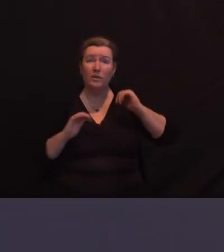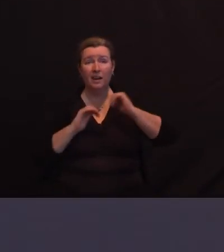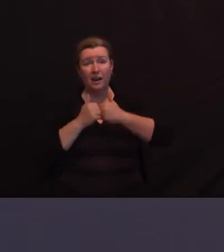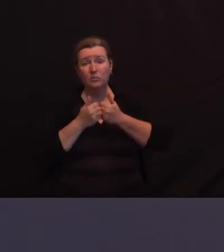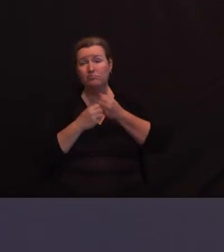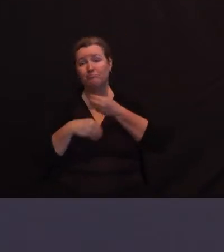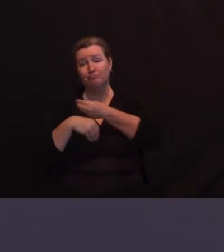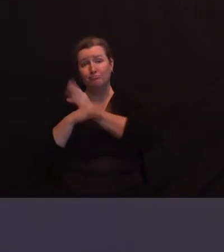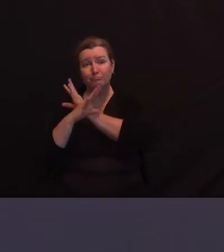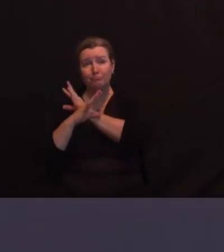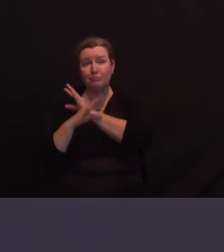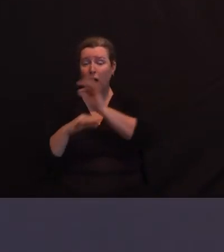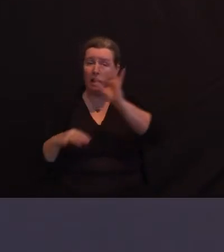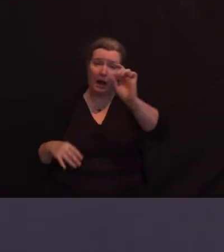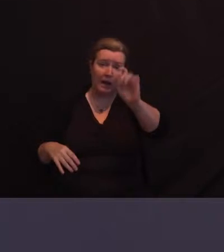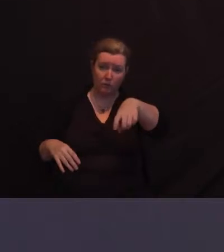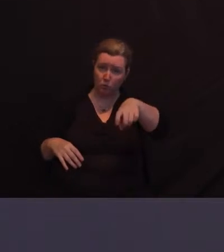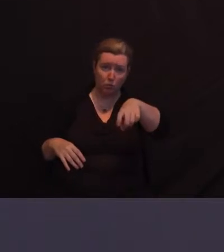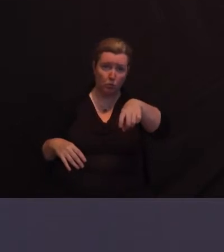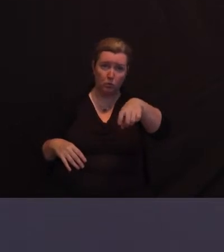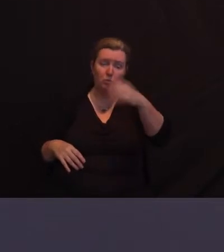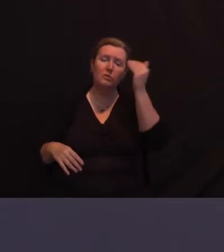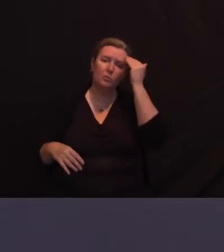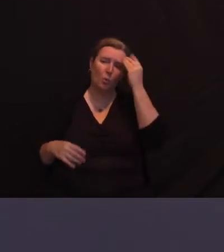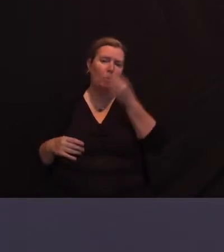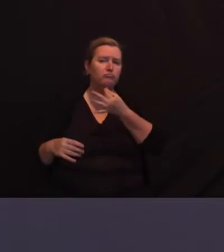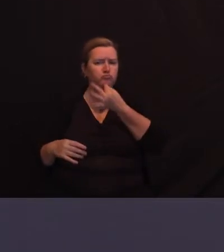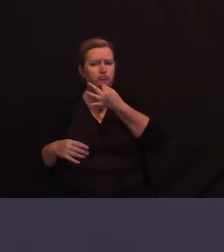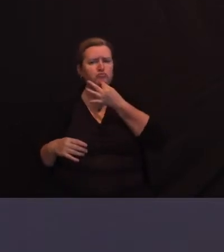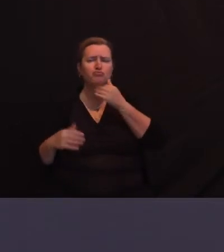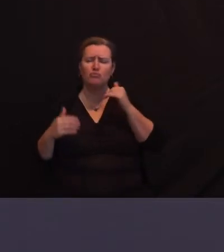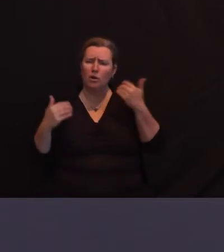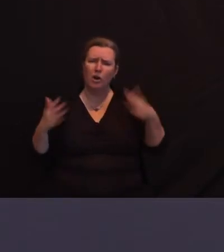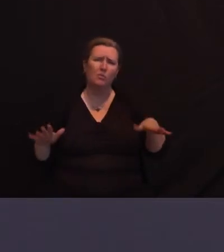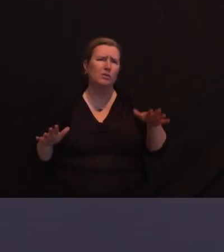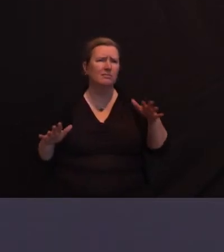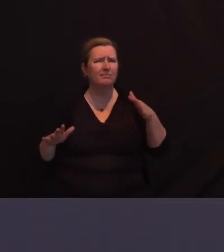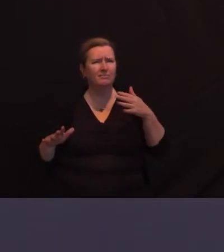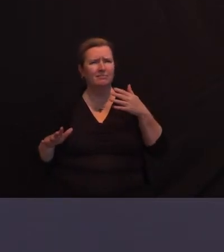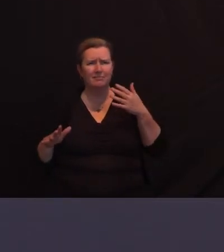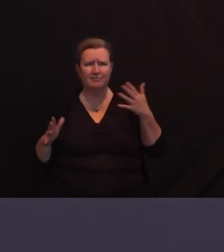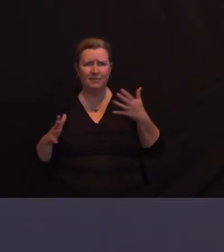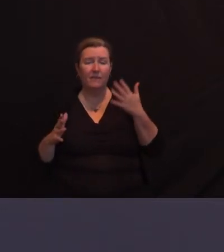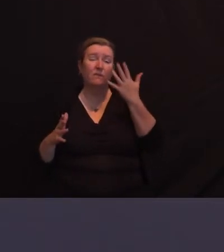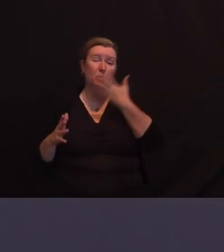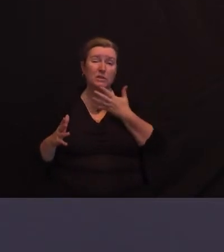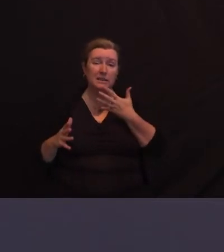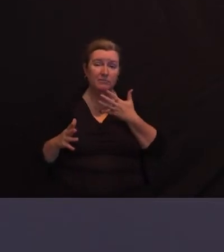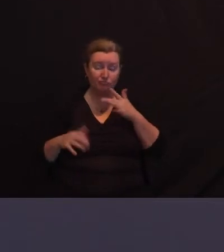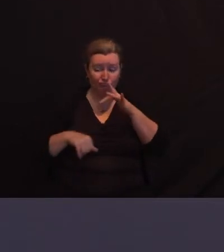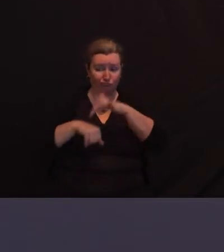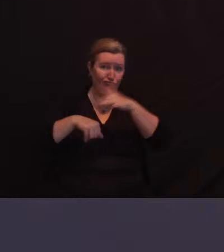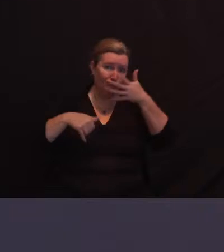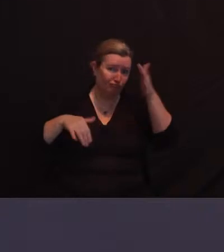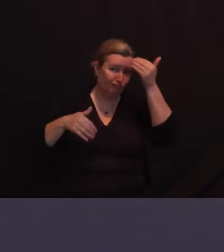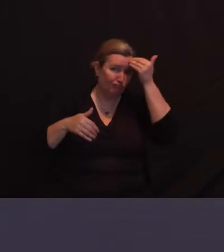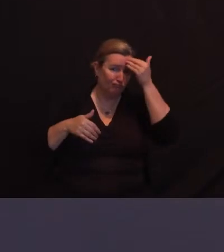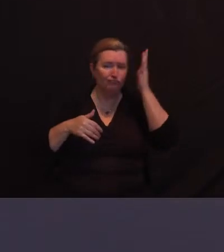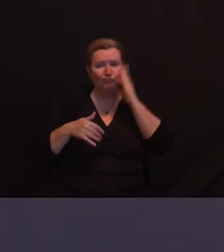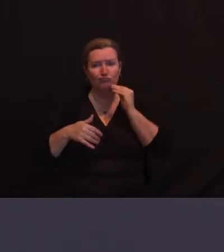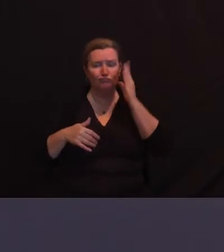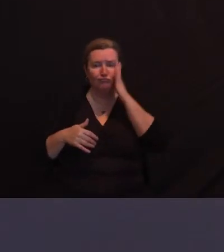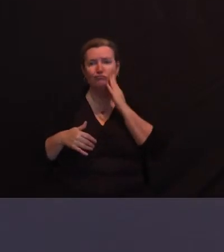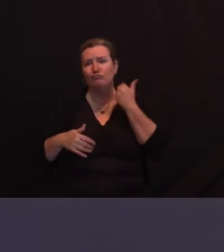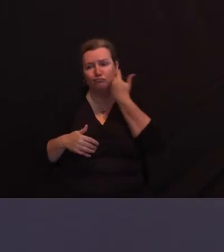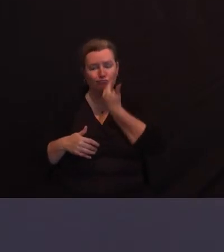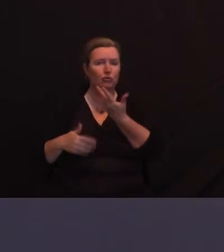it, we know the playbook because we've already run it, unfortunately, for a long time. Judy, you should